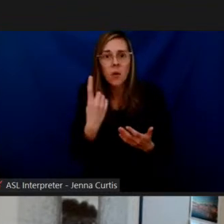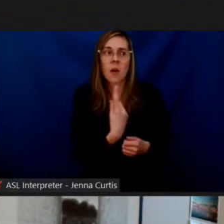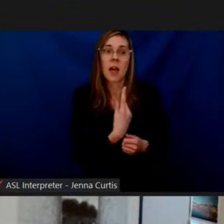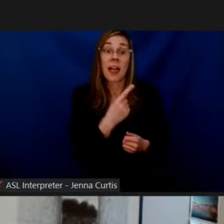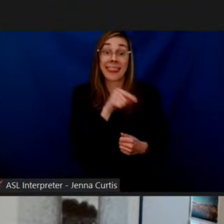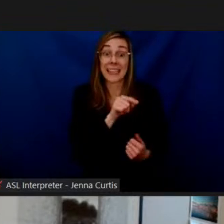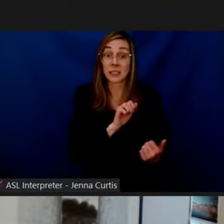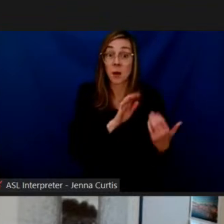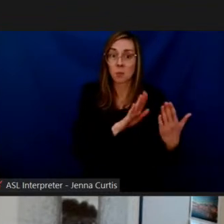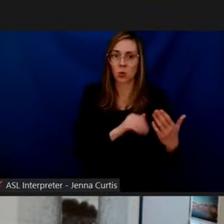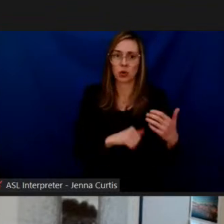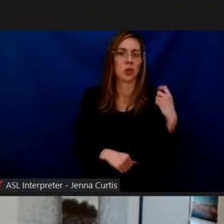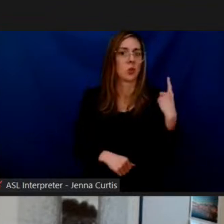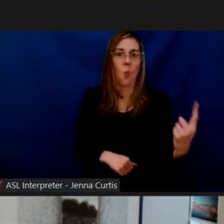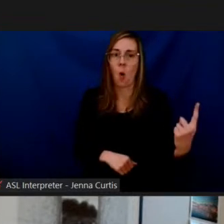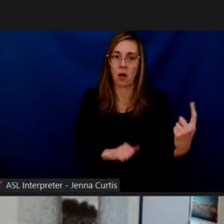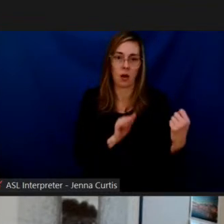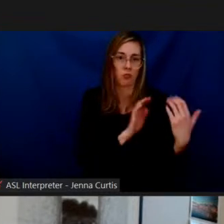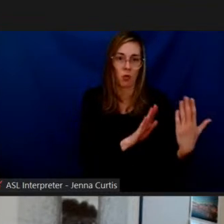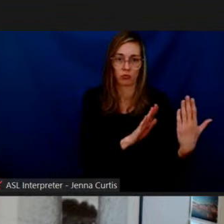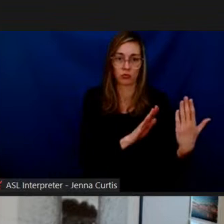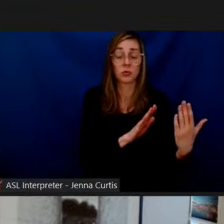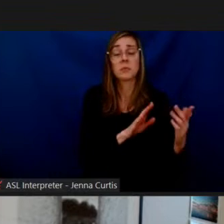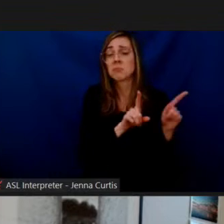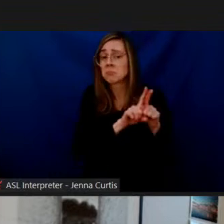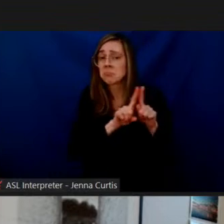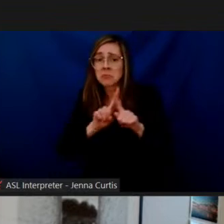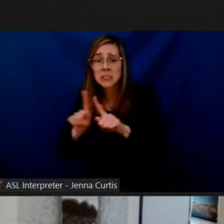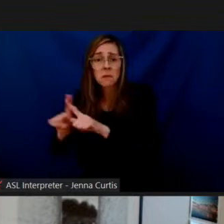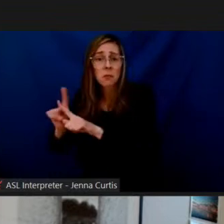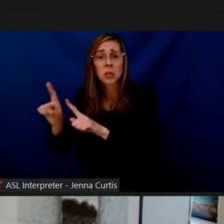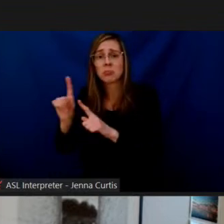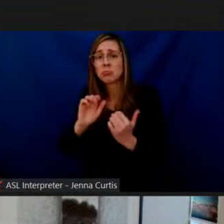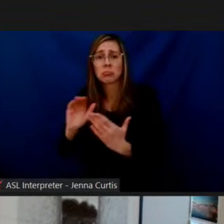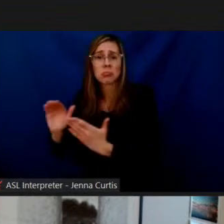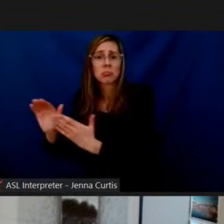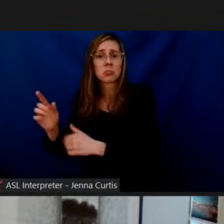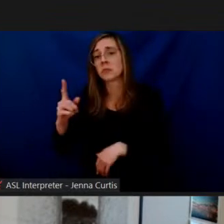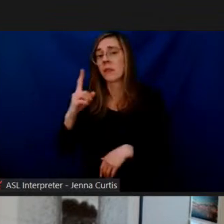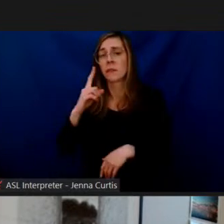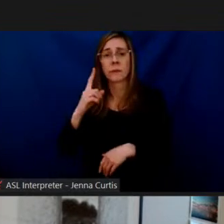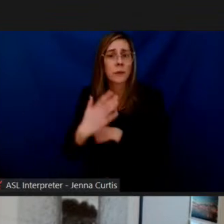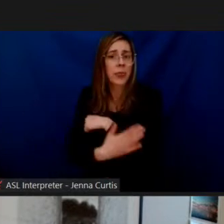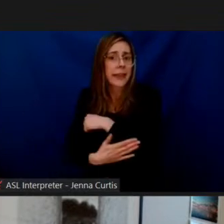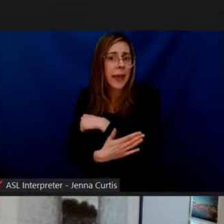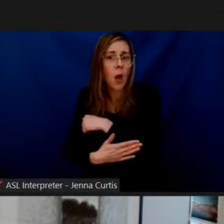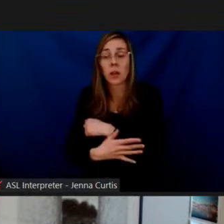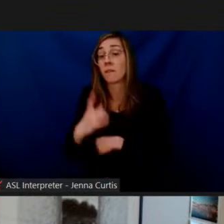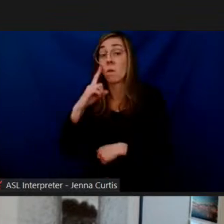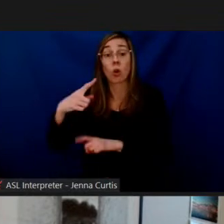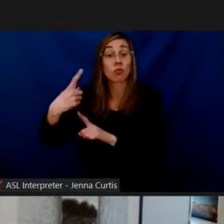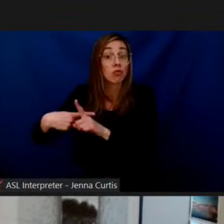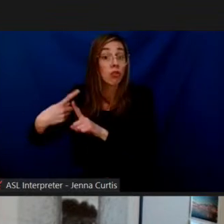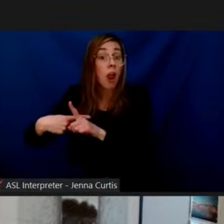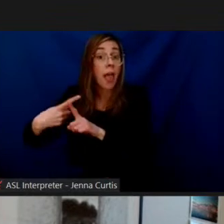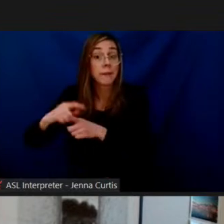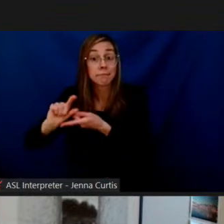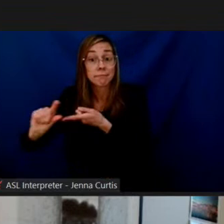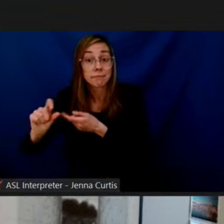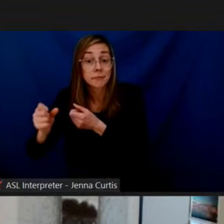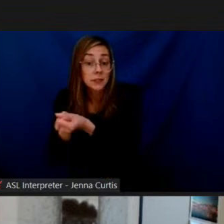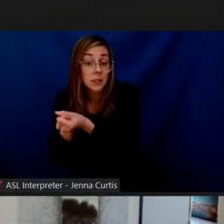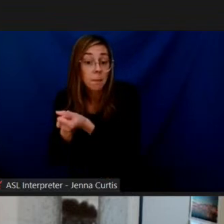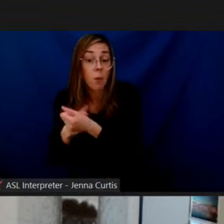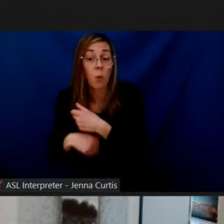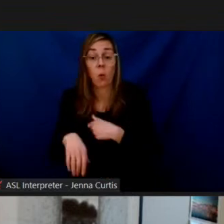still working on prevention measures with the county, rent support and homeless prevention strategies. We still have our indoor